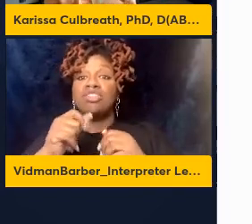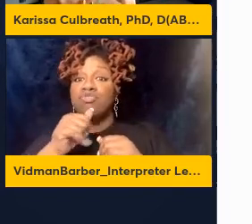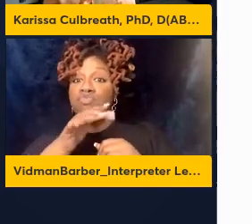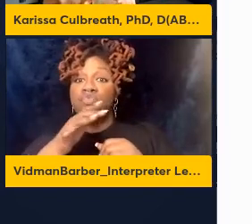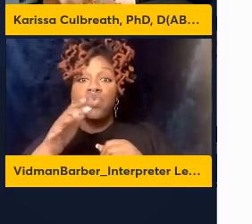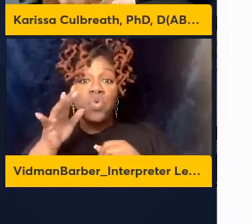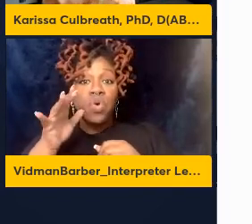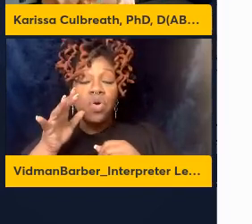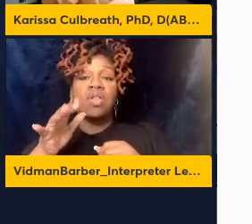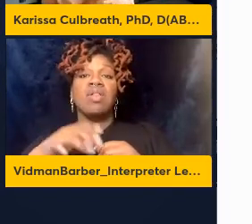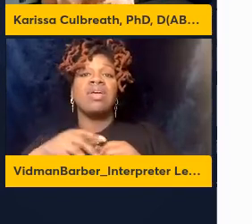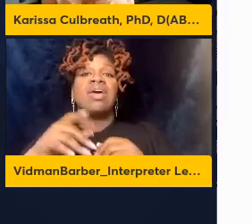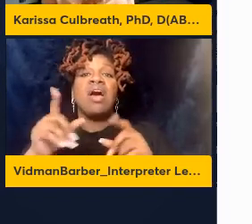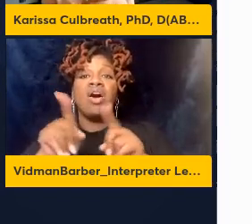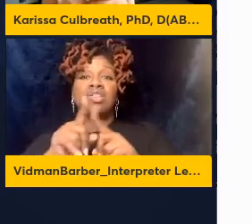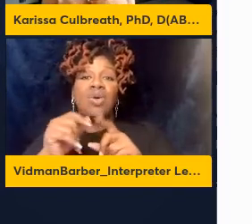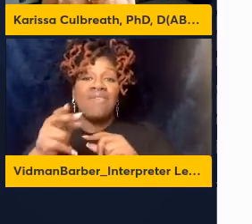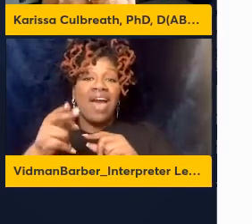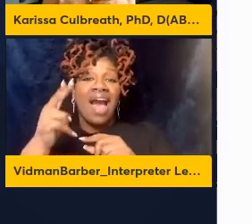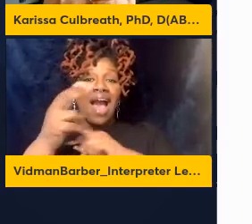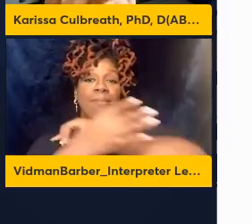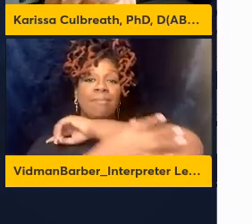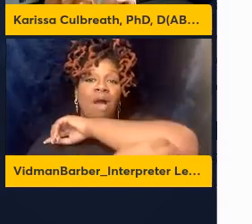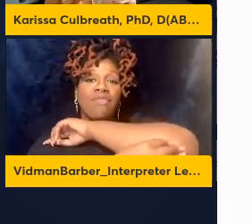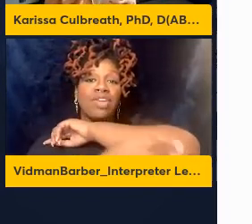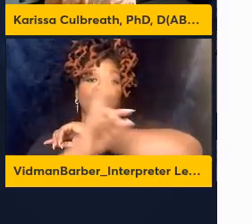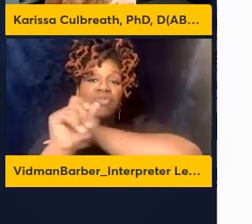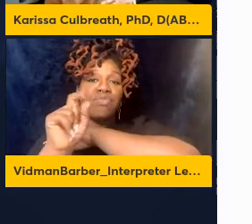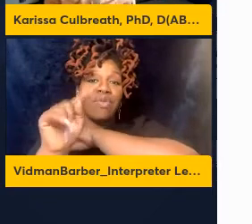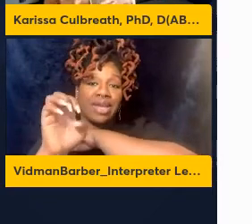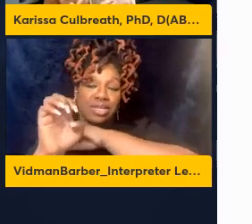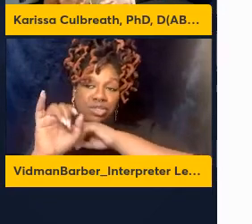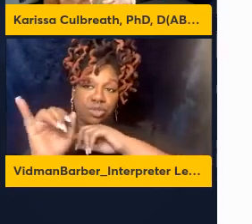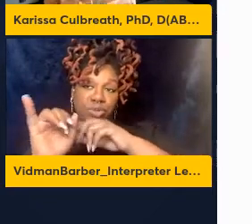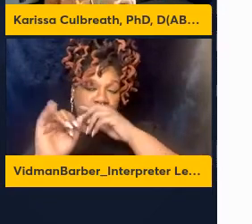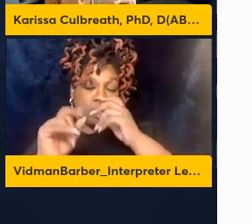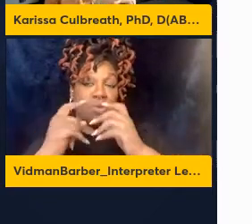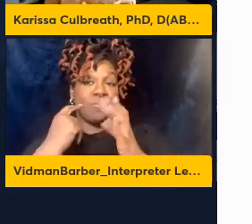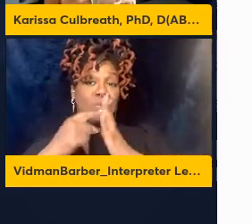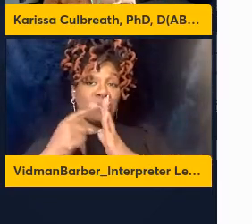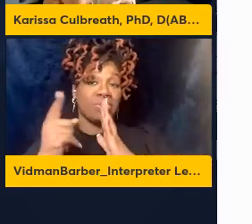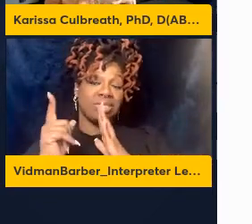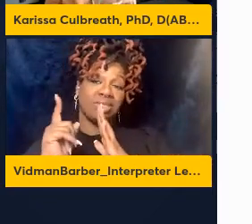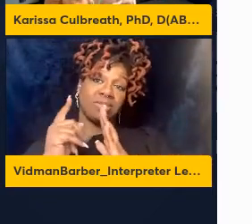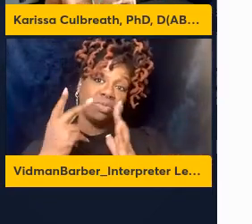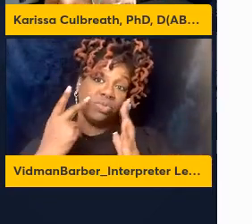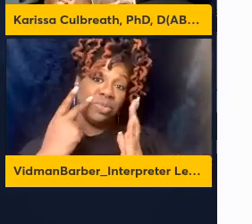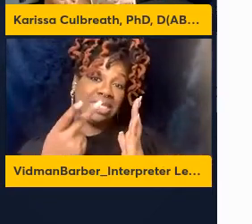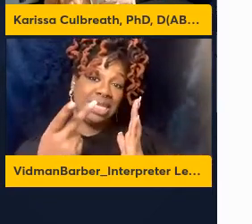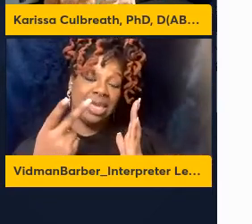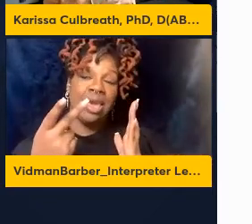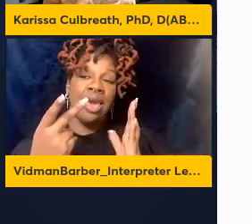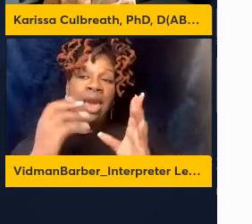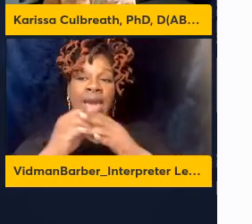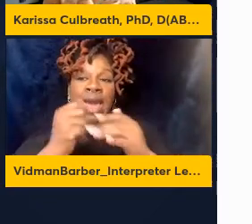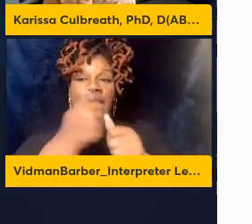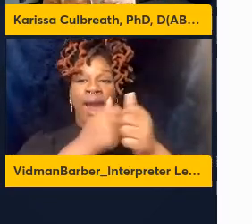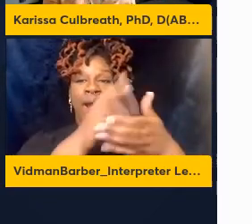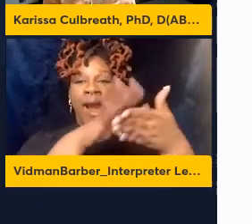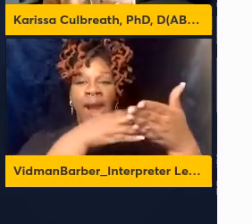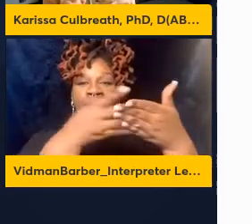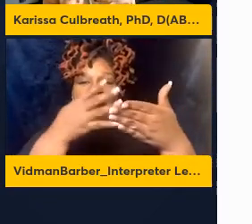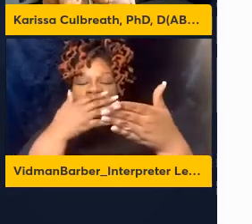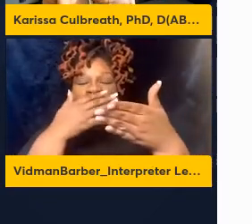has incredibly high poverty rates. And so what you see is that each of these graphs